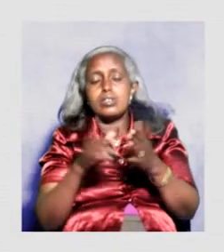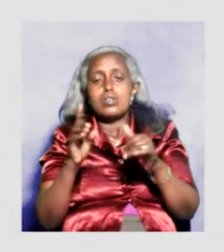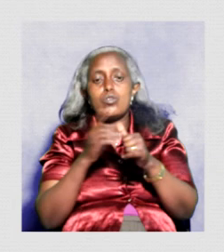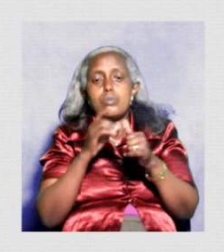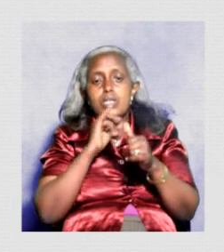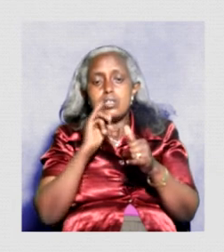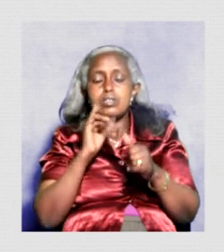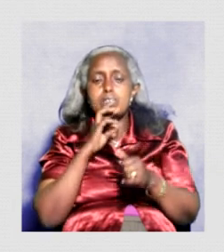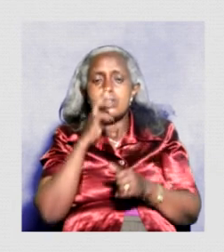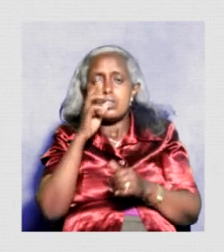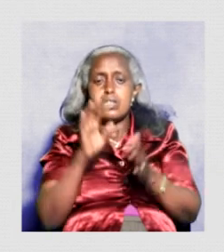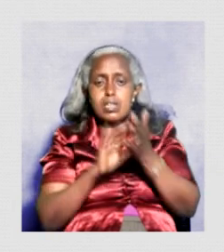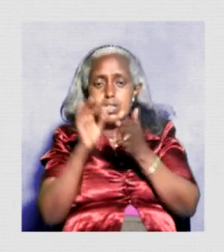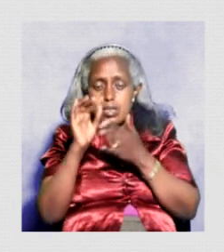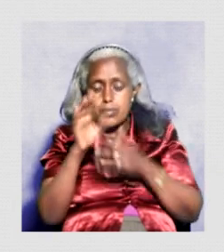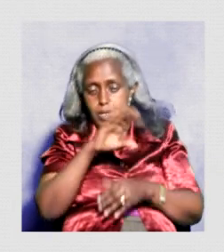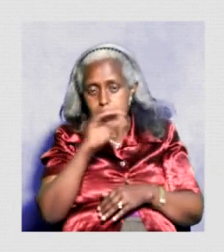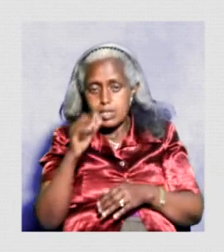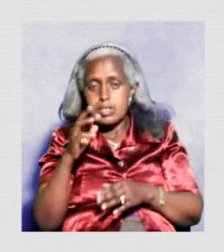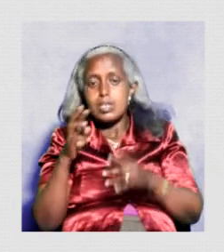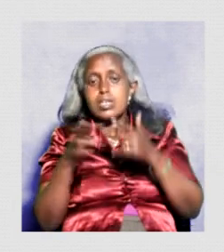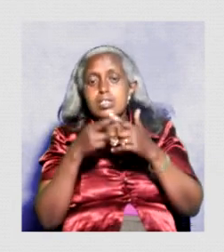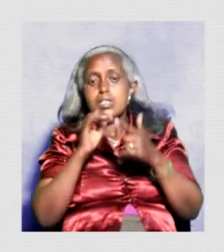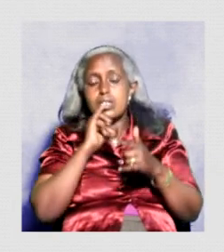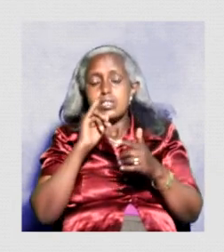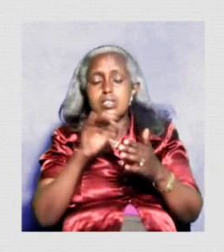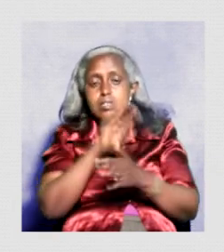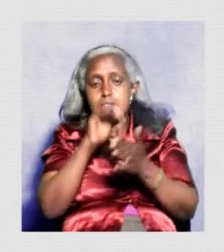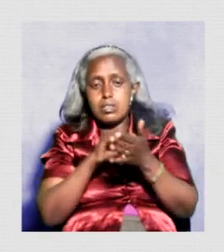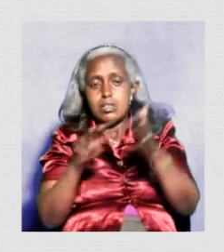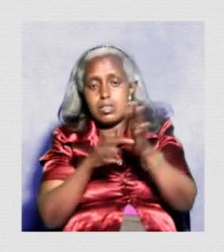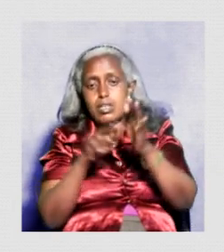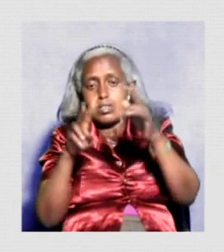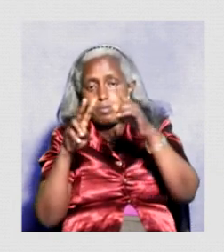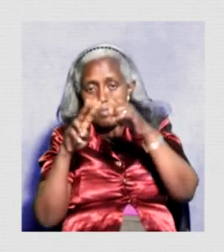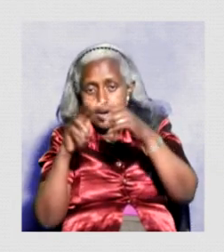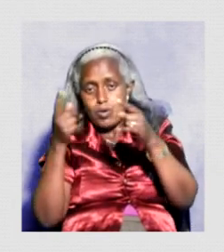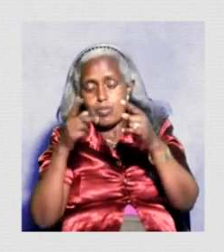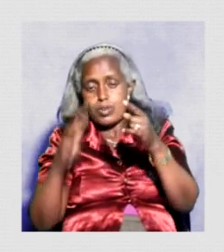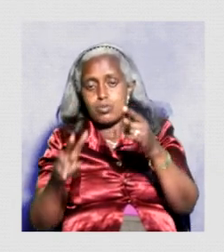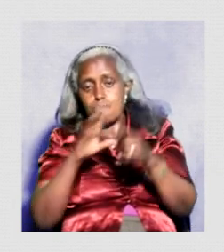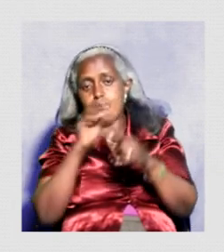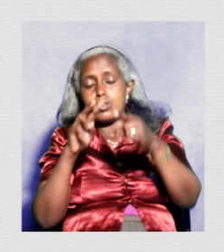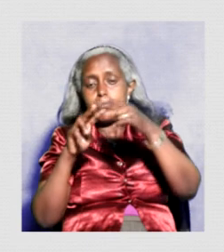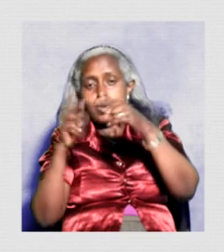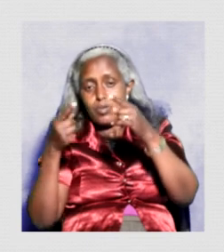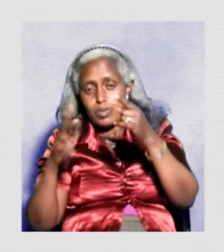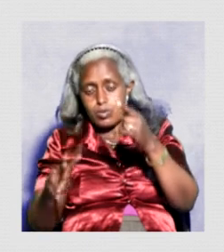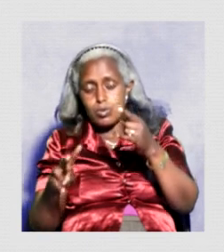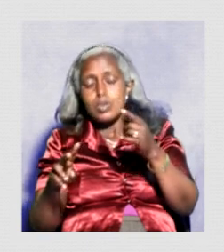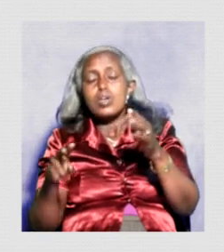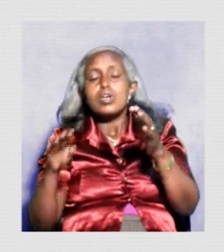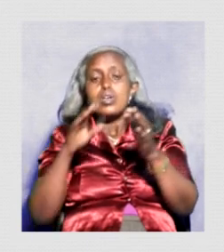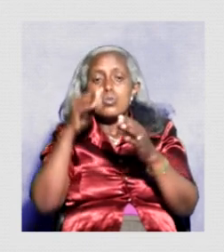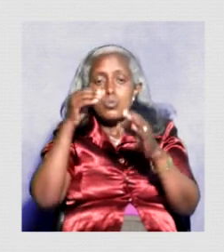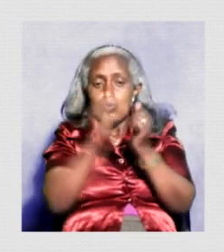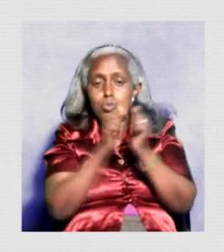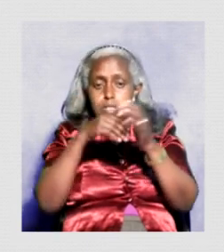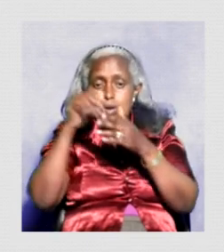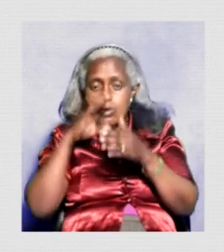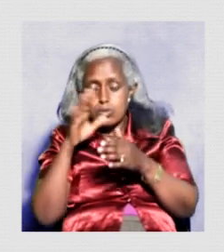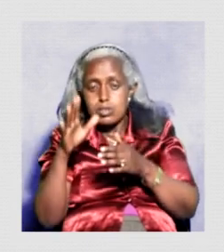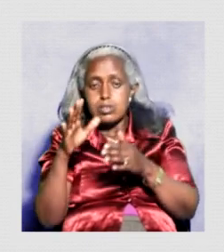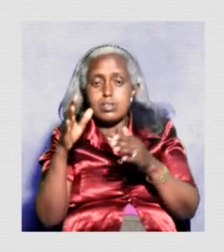real number, and the range is it's found between negative pi over 2 and pi over 2 without including negative pi over 2 and pi over